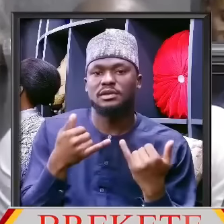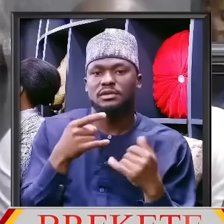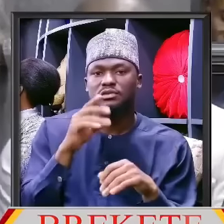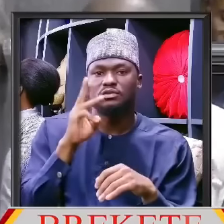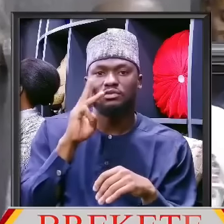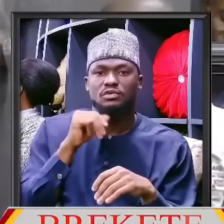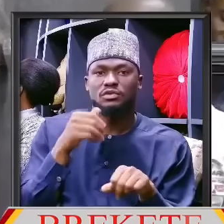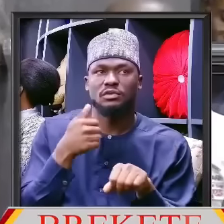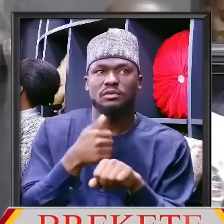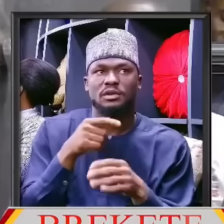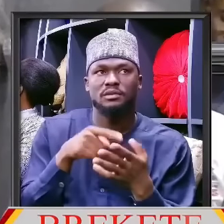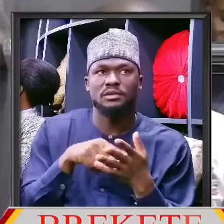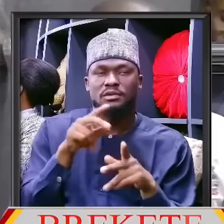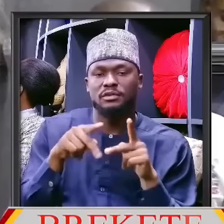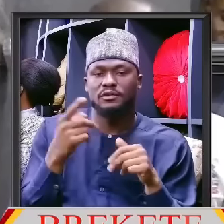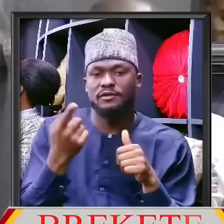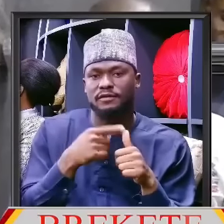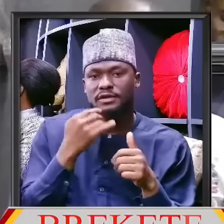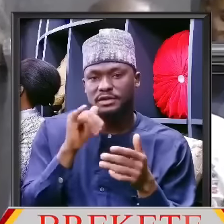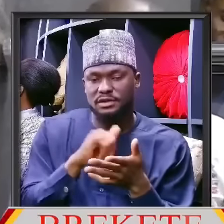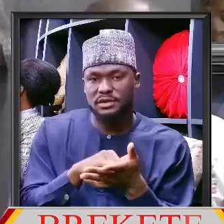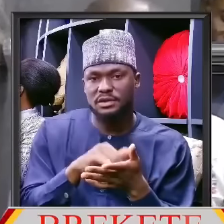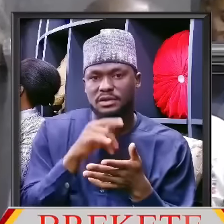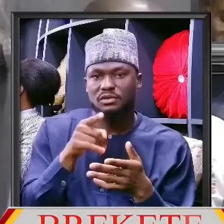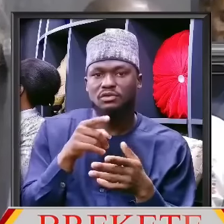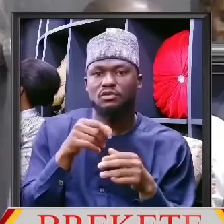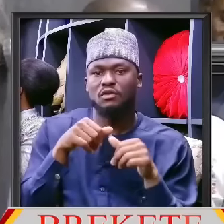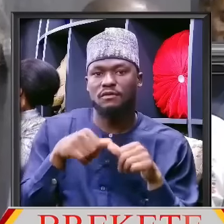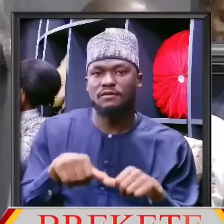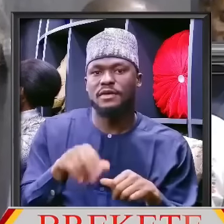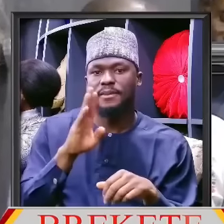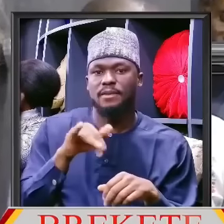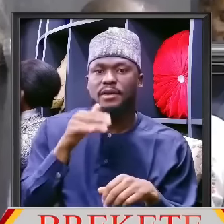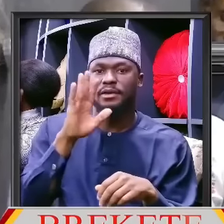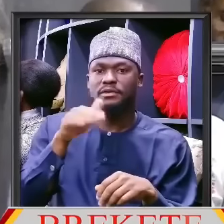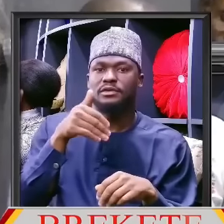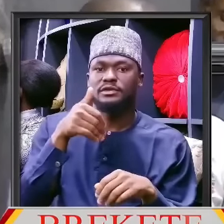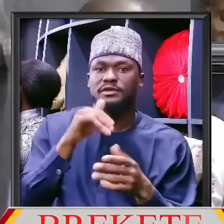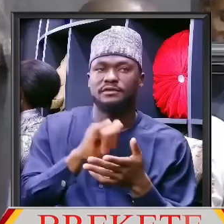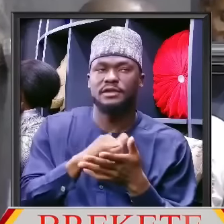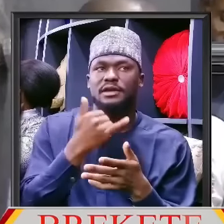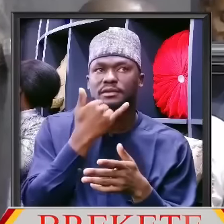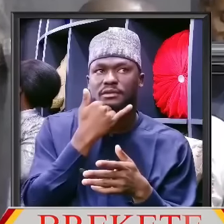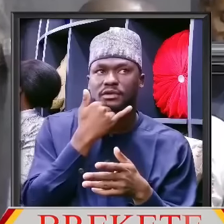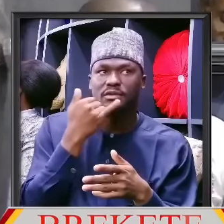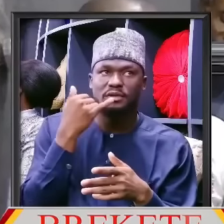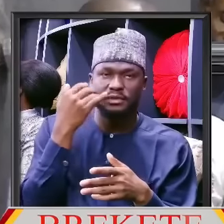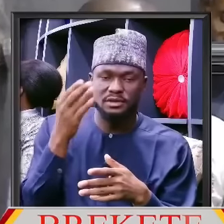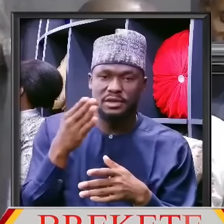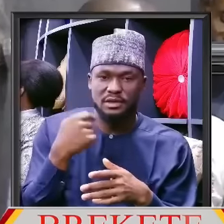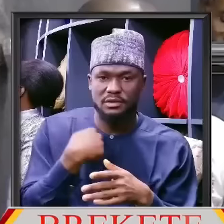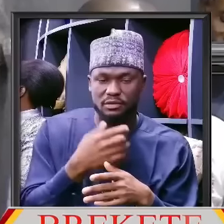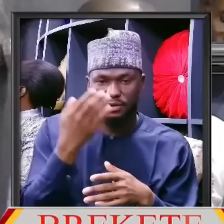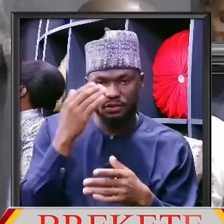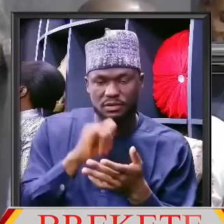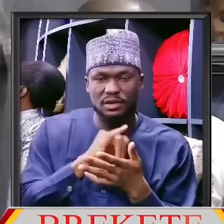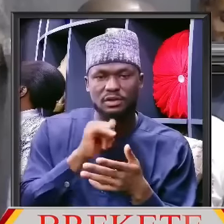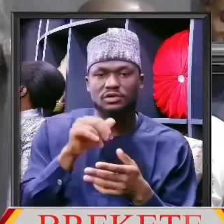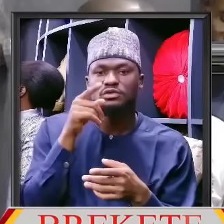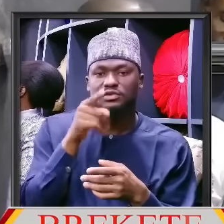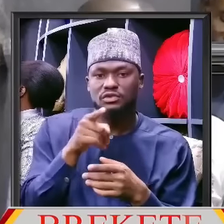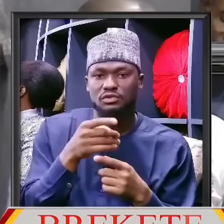you no go blame these people. First be say, you confirm them by yourself, say mistake there. We know say no be you make